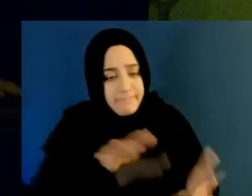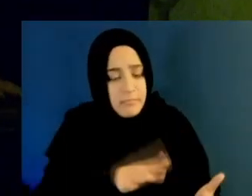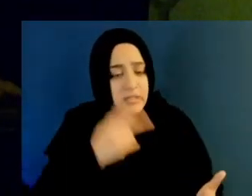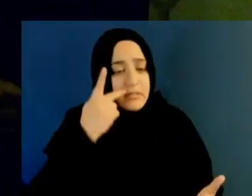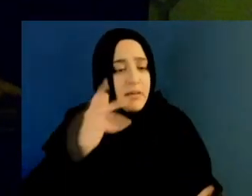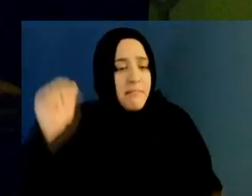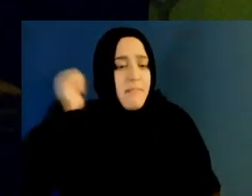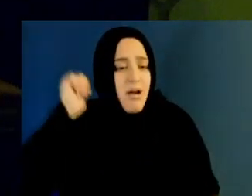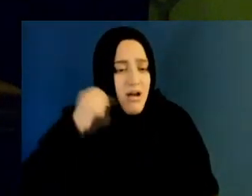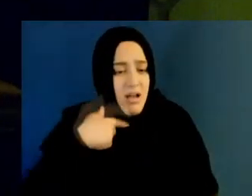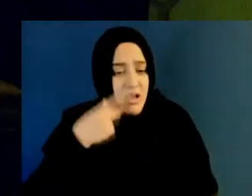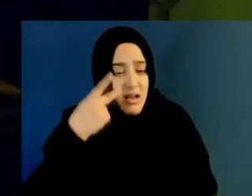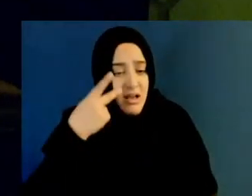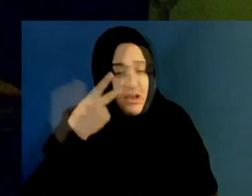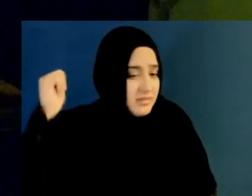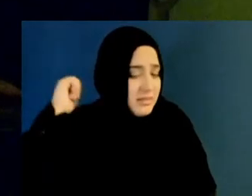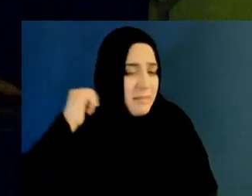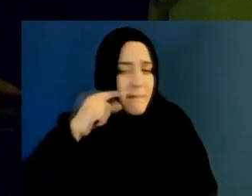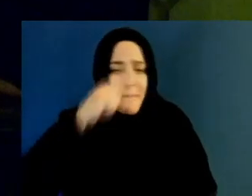Allah, Allah, Allah.